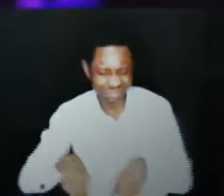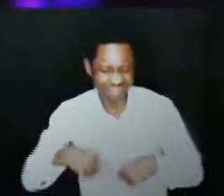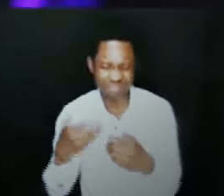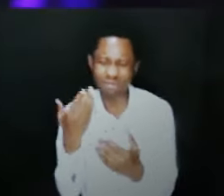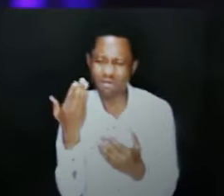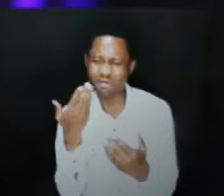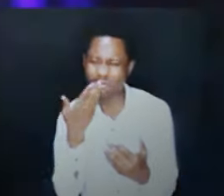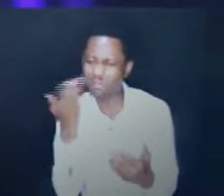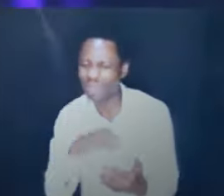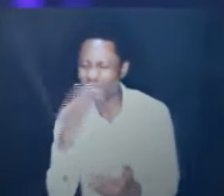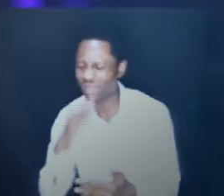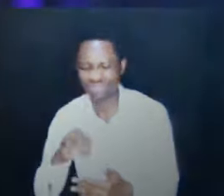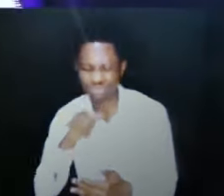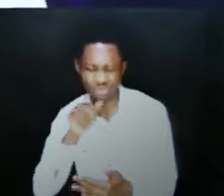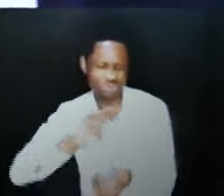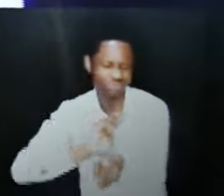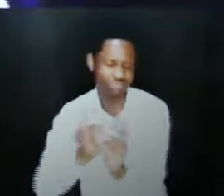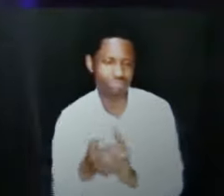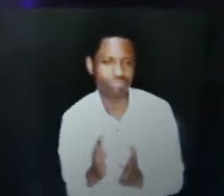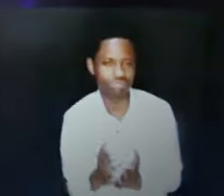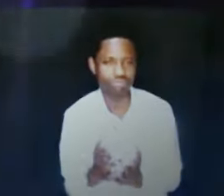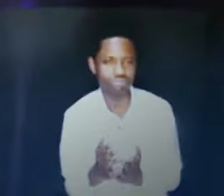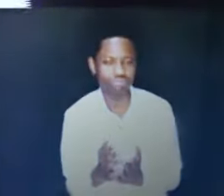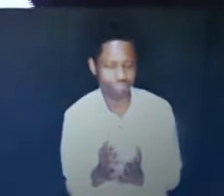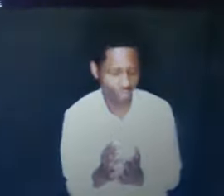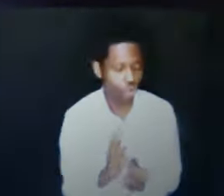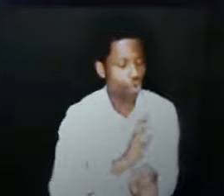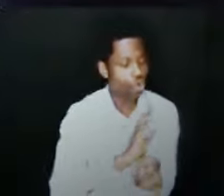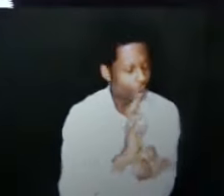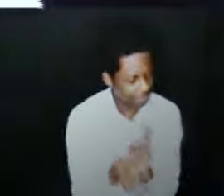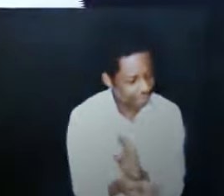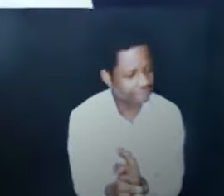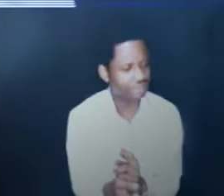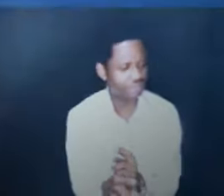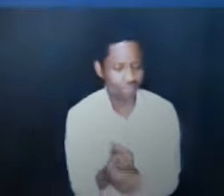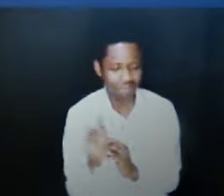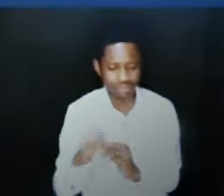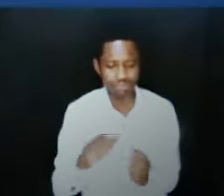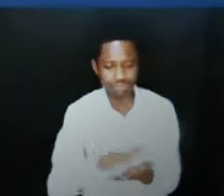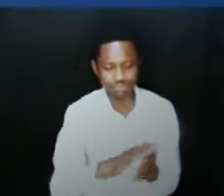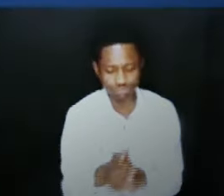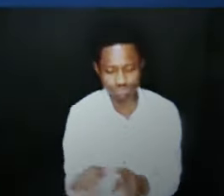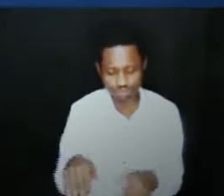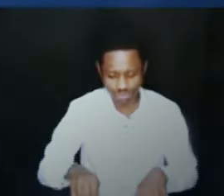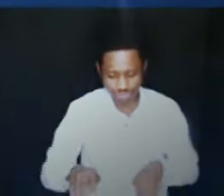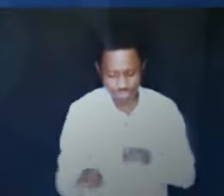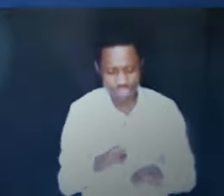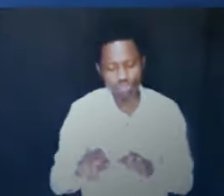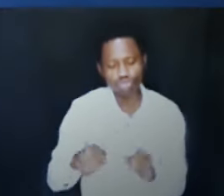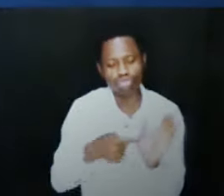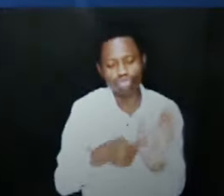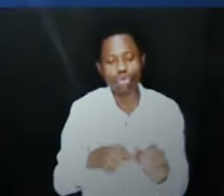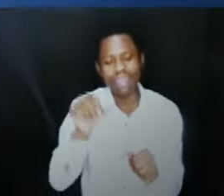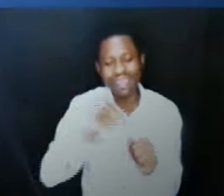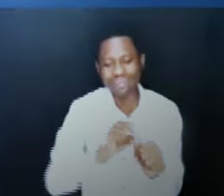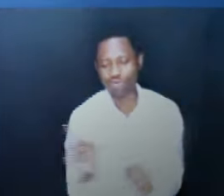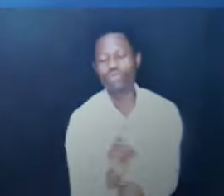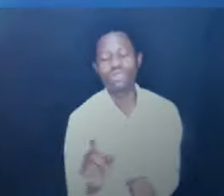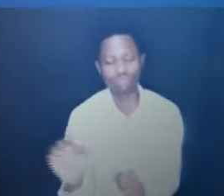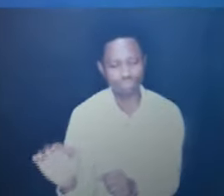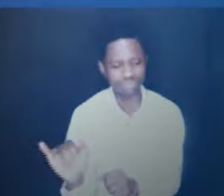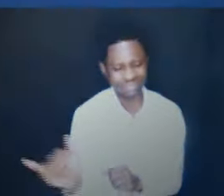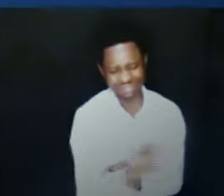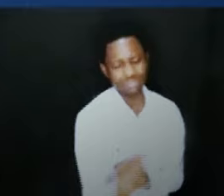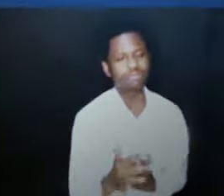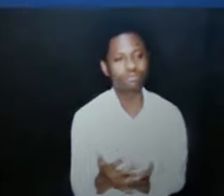also turning away from things like slothfulness, indolence, behavior, and all that. There are certain things that are